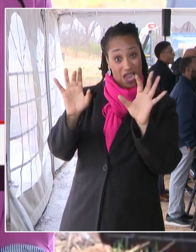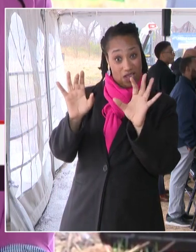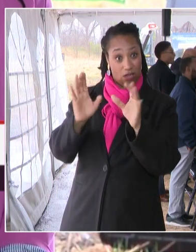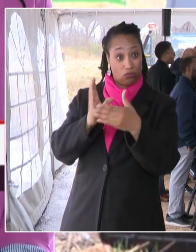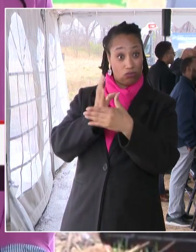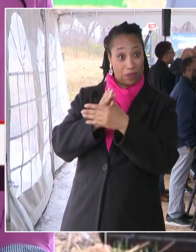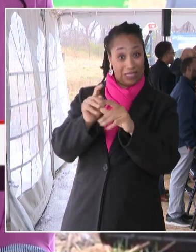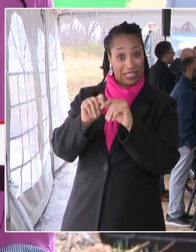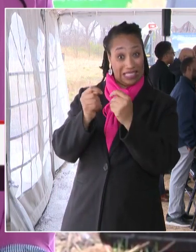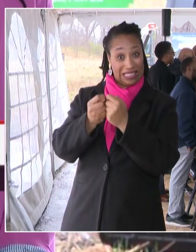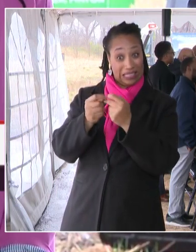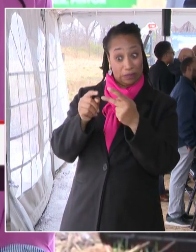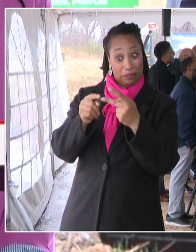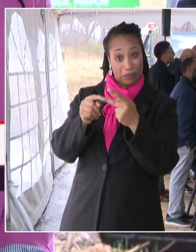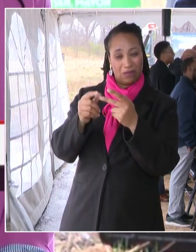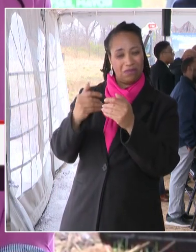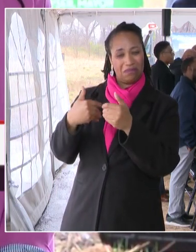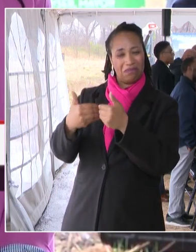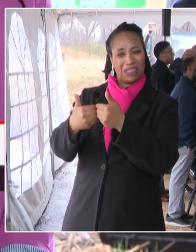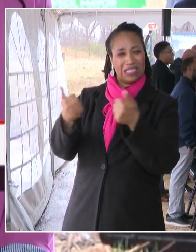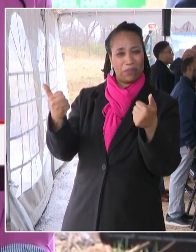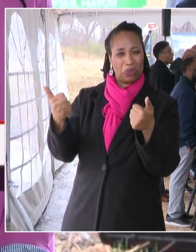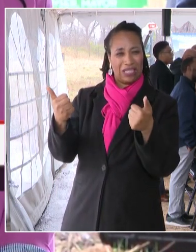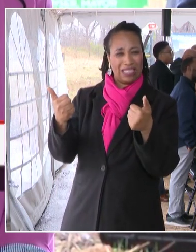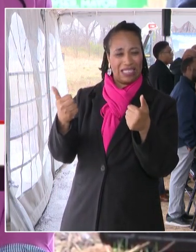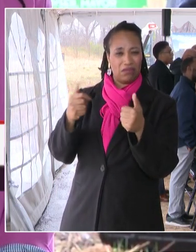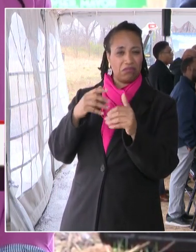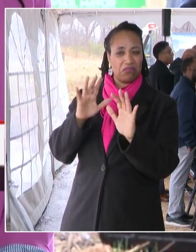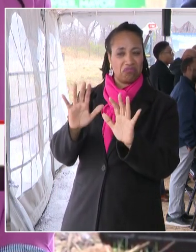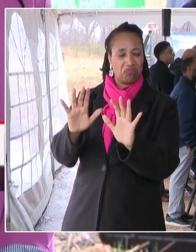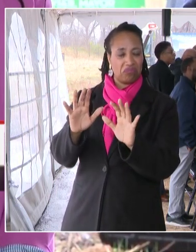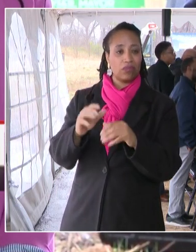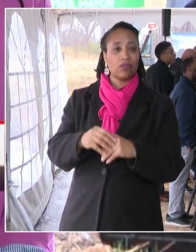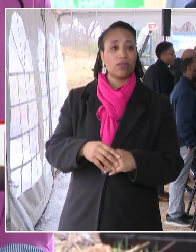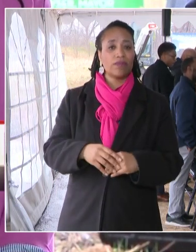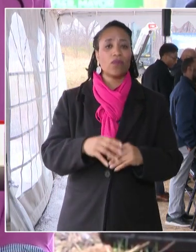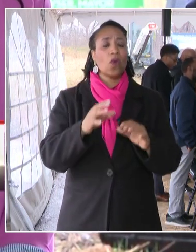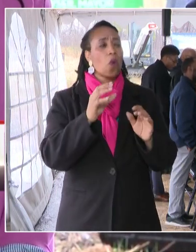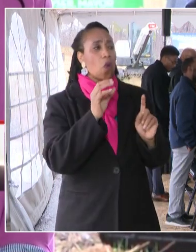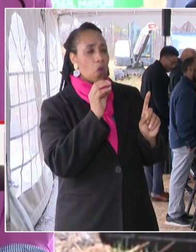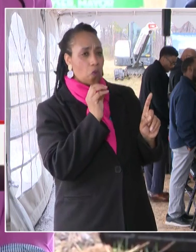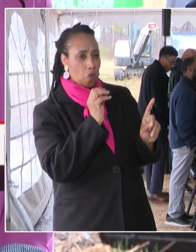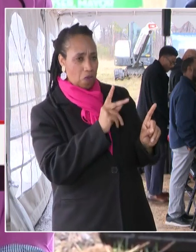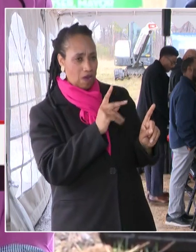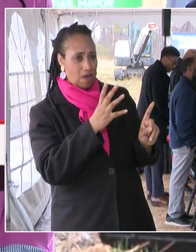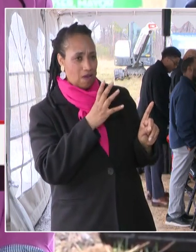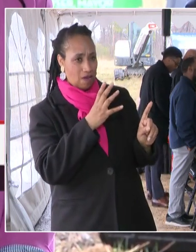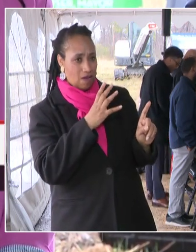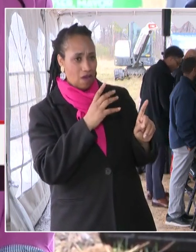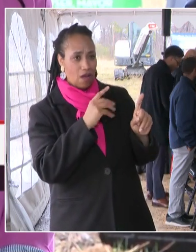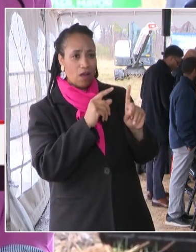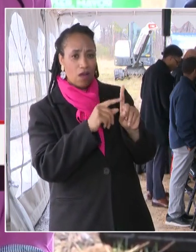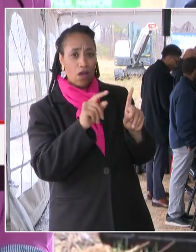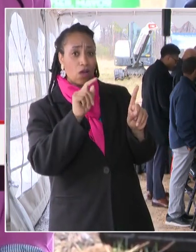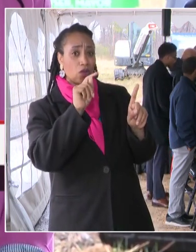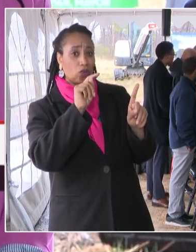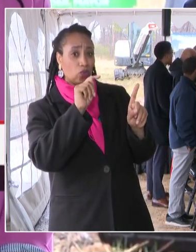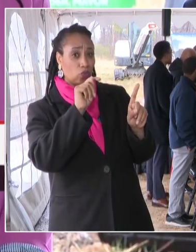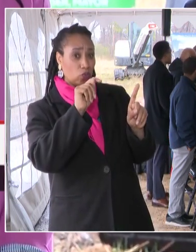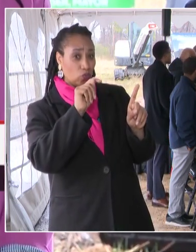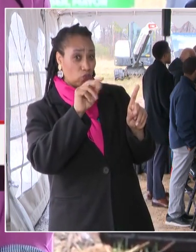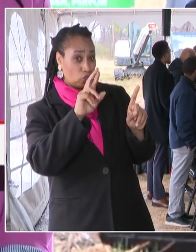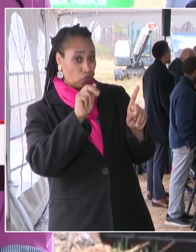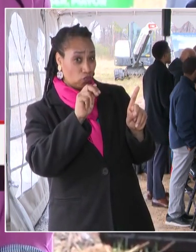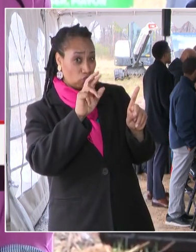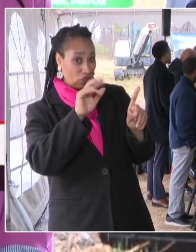that there's been issues with the city, with the Trayon White situation, can people trust the city if the city ultimately does take charge of this? I think